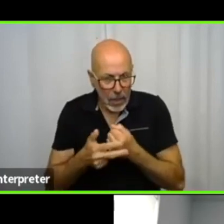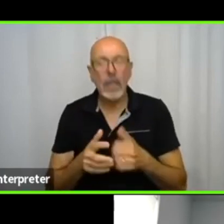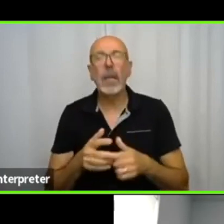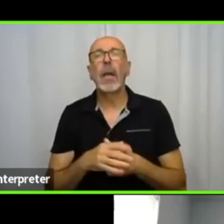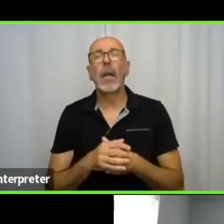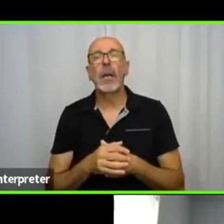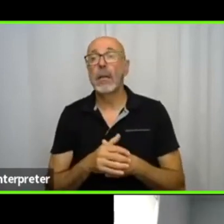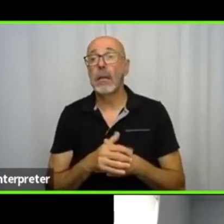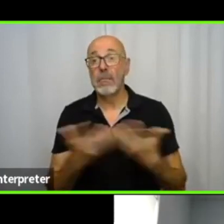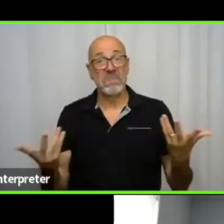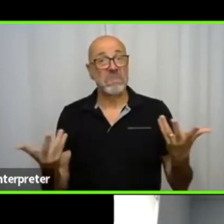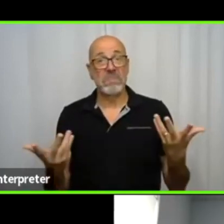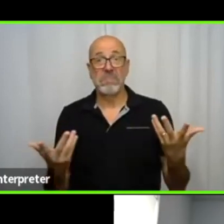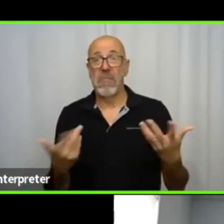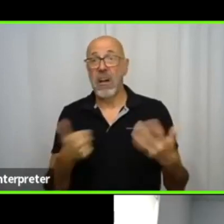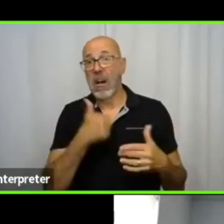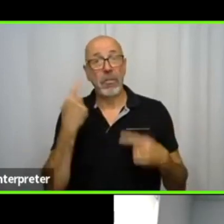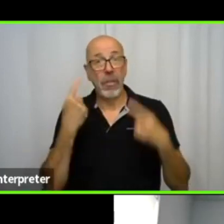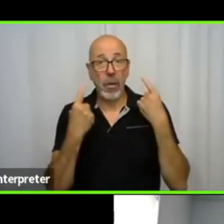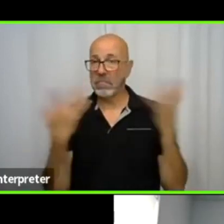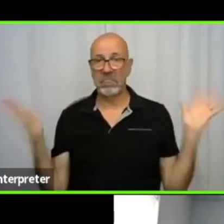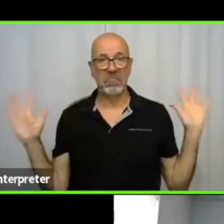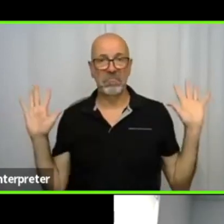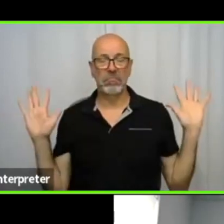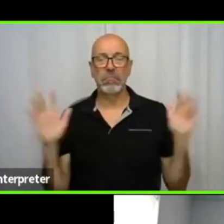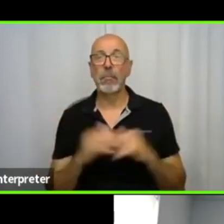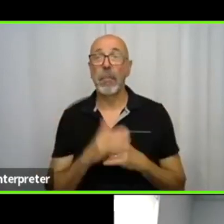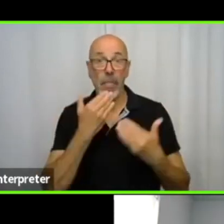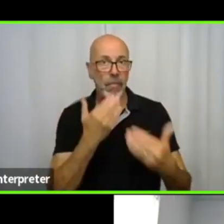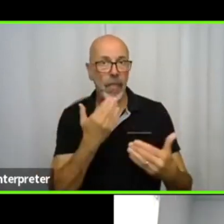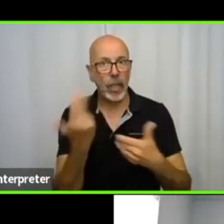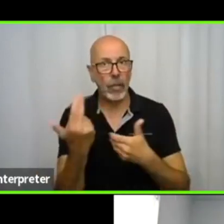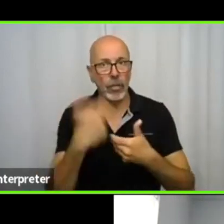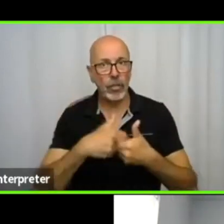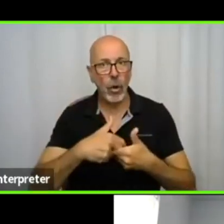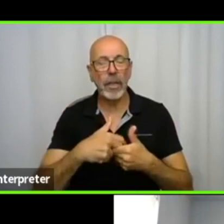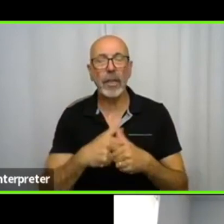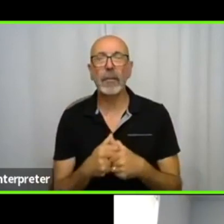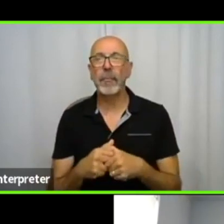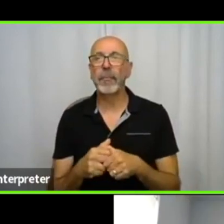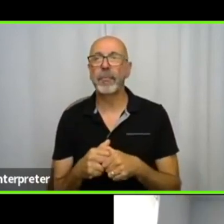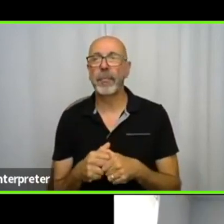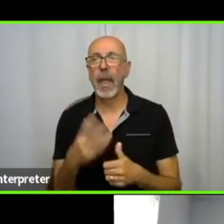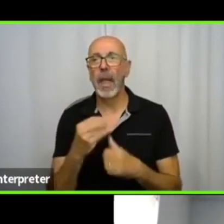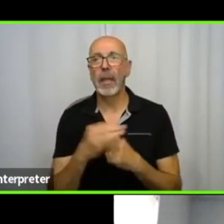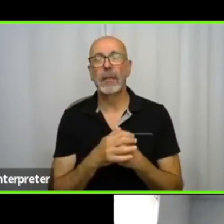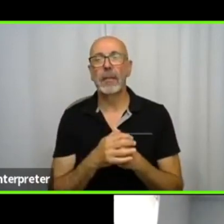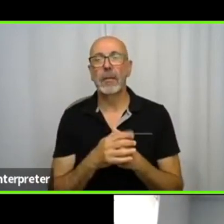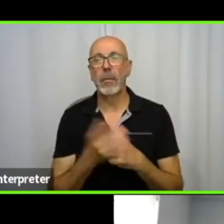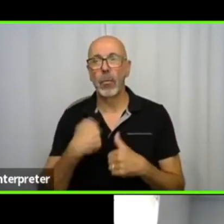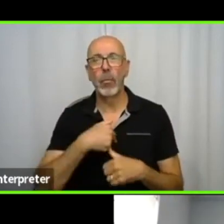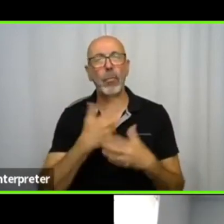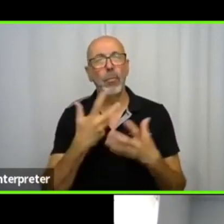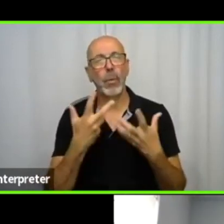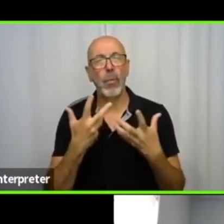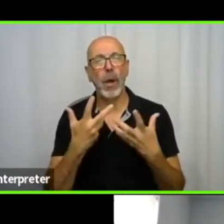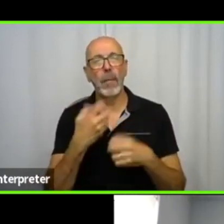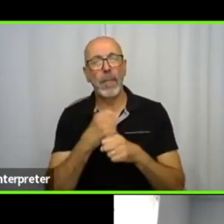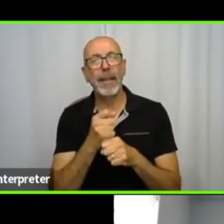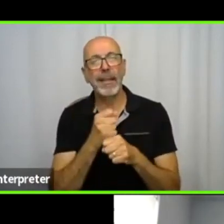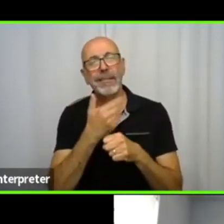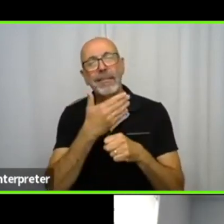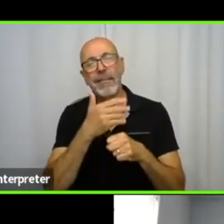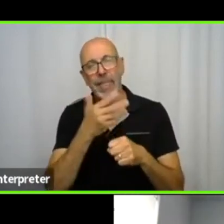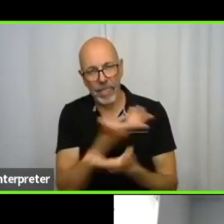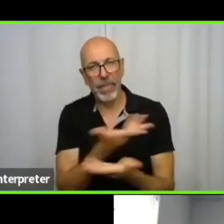don't have any more closing thoughts, but thank you so much for joining in, and we want to make this better for you